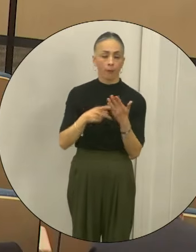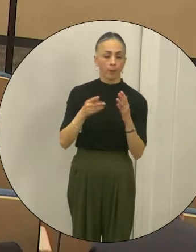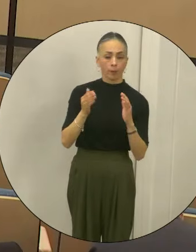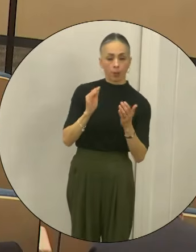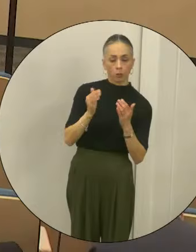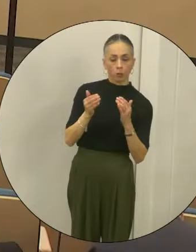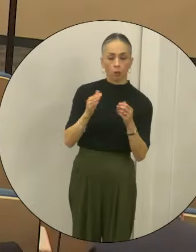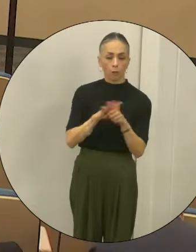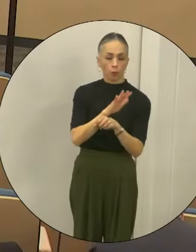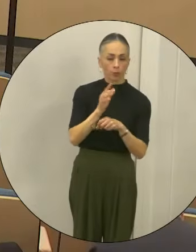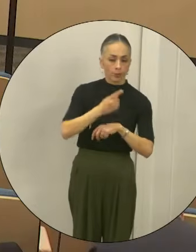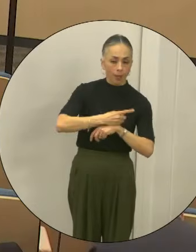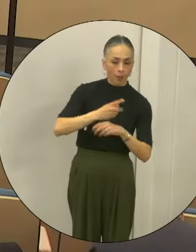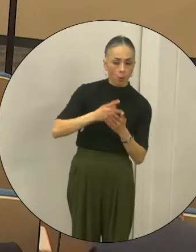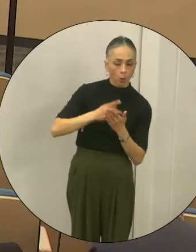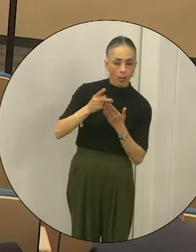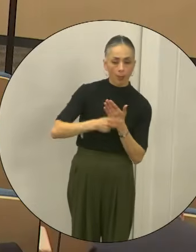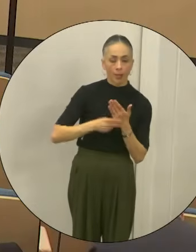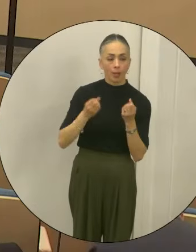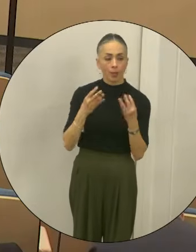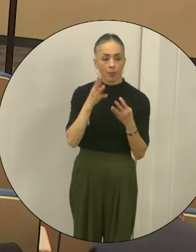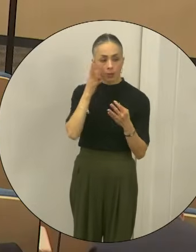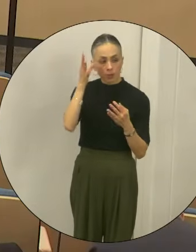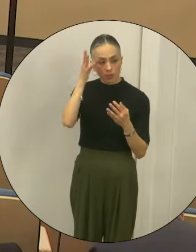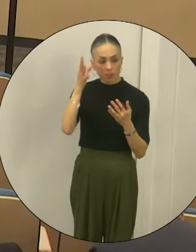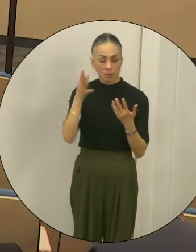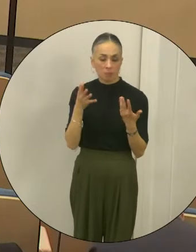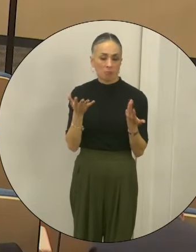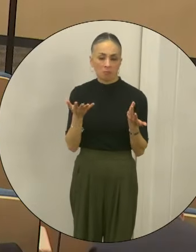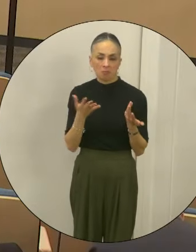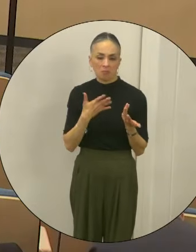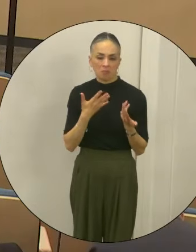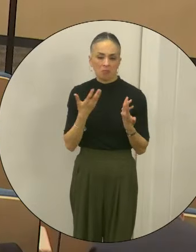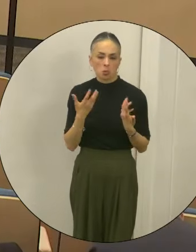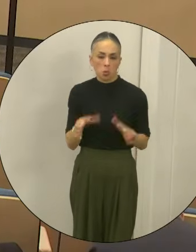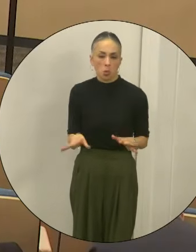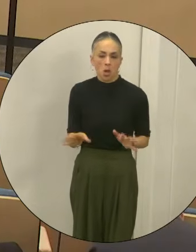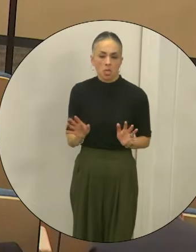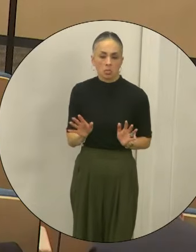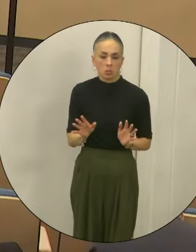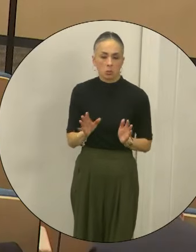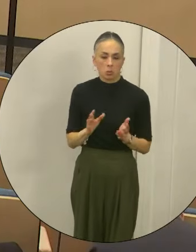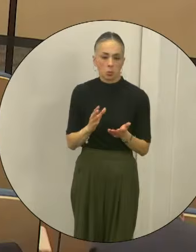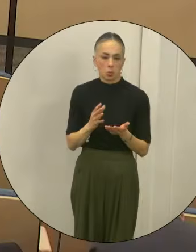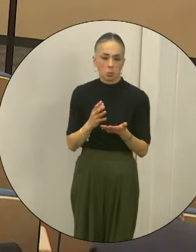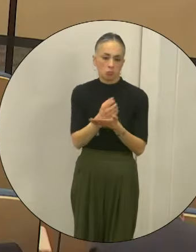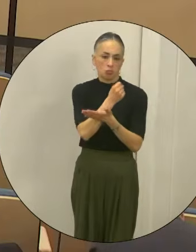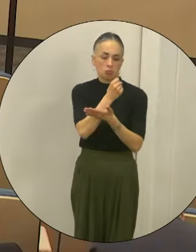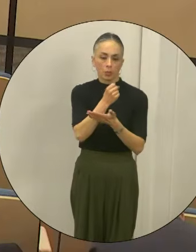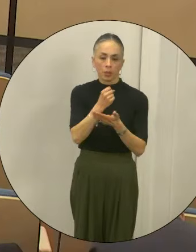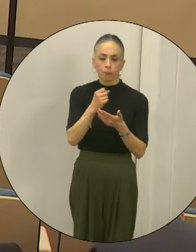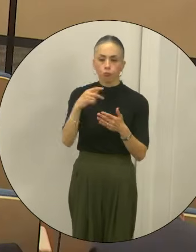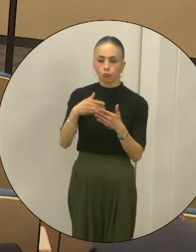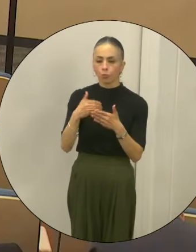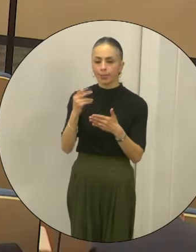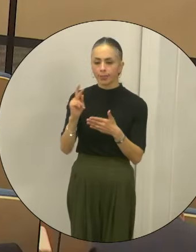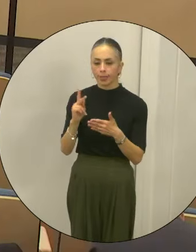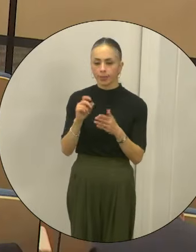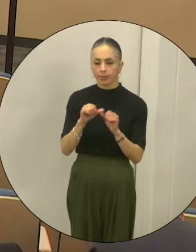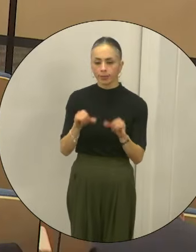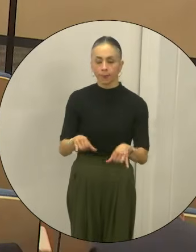programs, and how many parents aren't actually willing or don't want to utilize a pre-K system. So I think there are